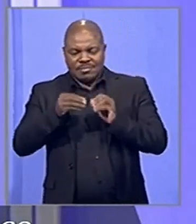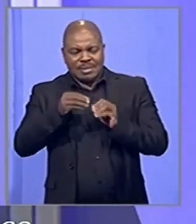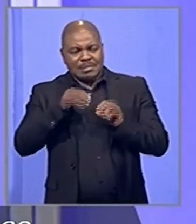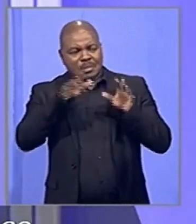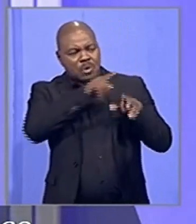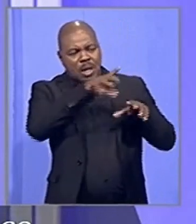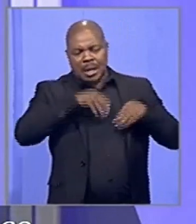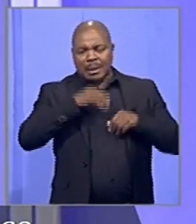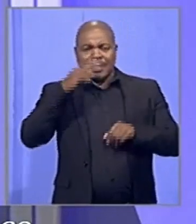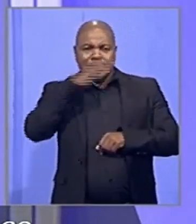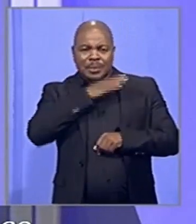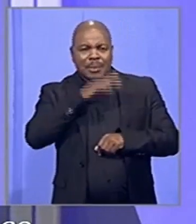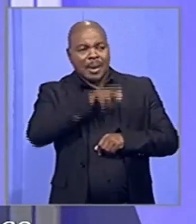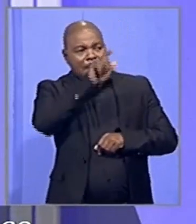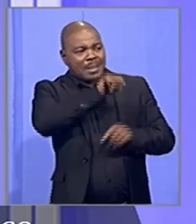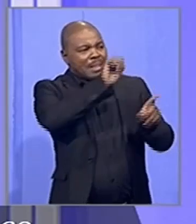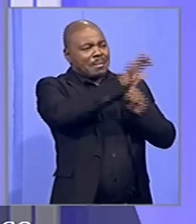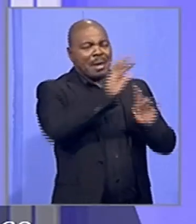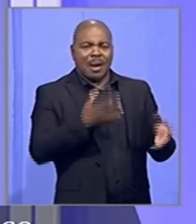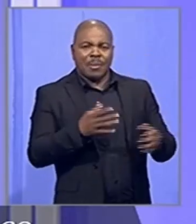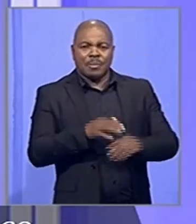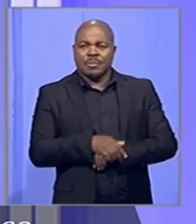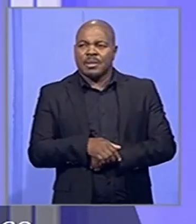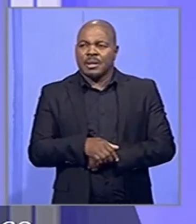seriti sa motho ho lokae?